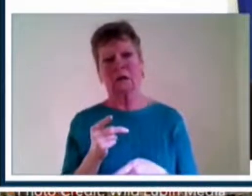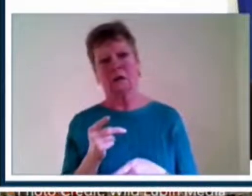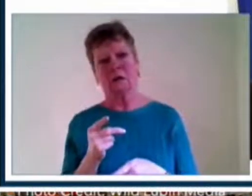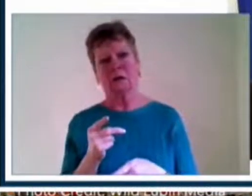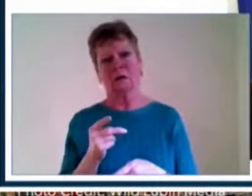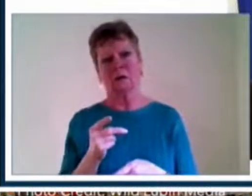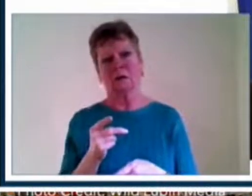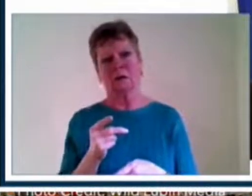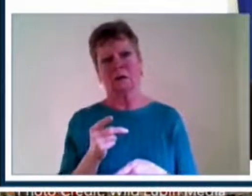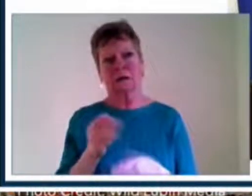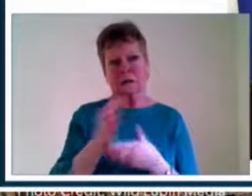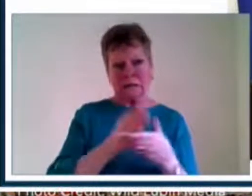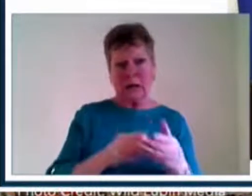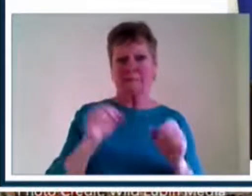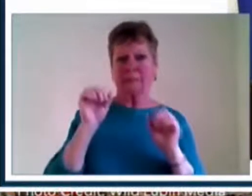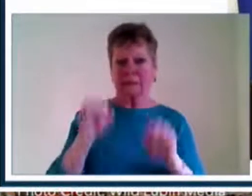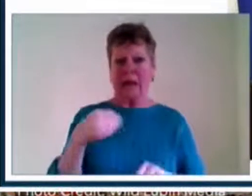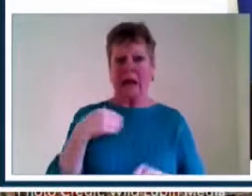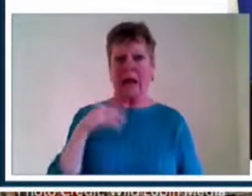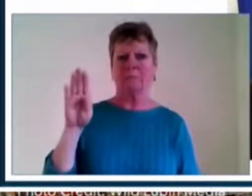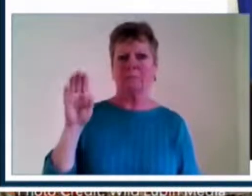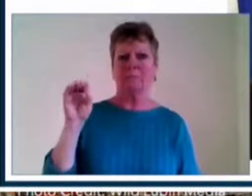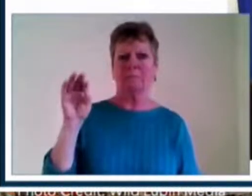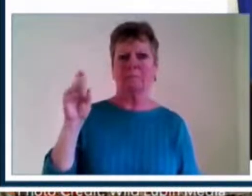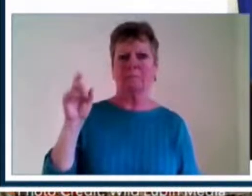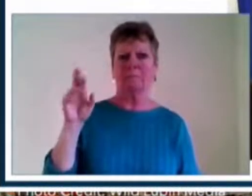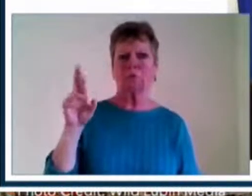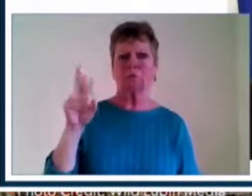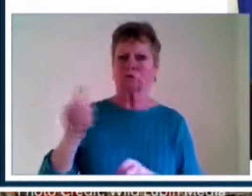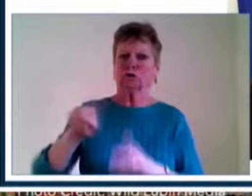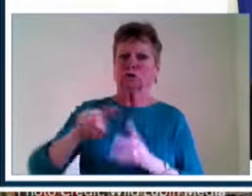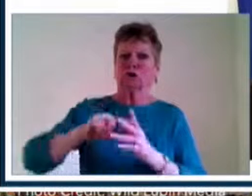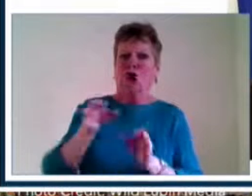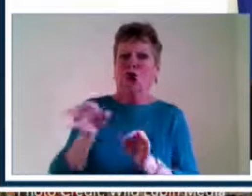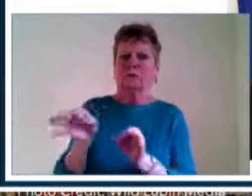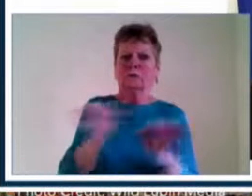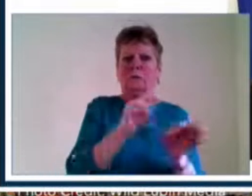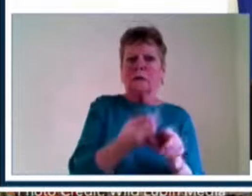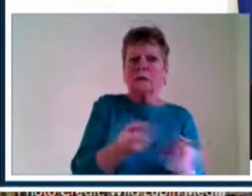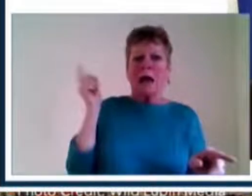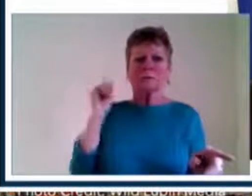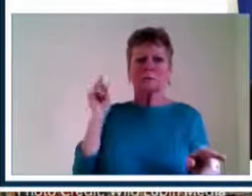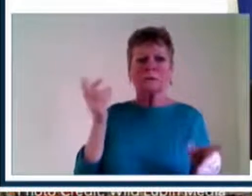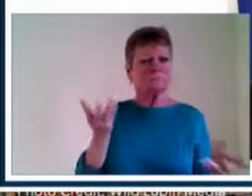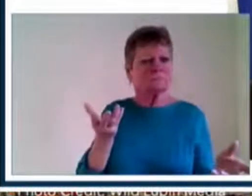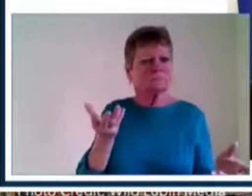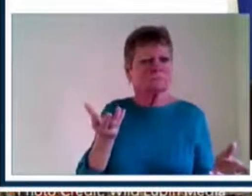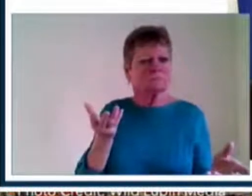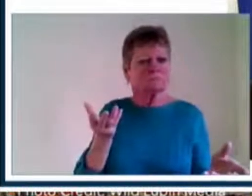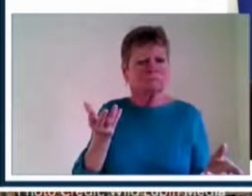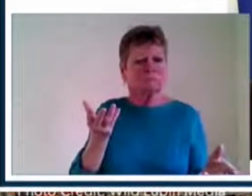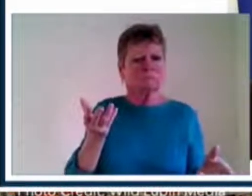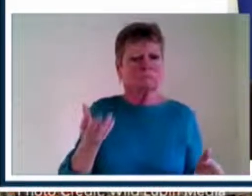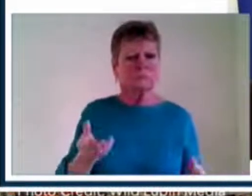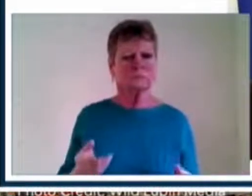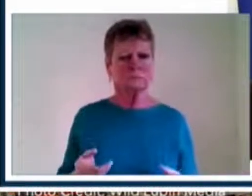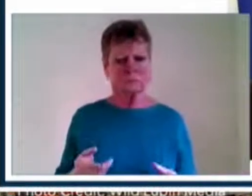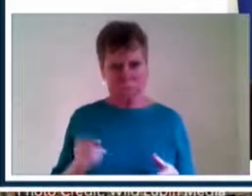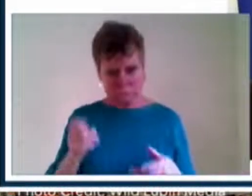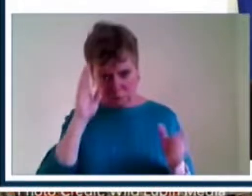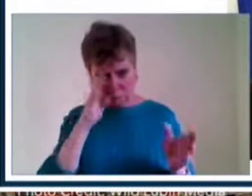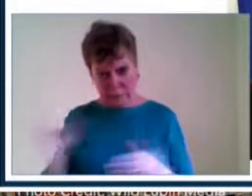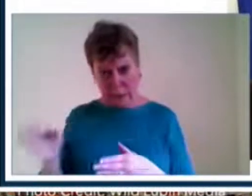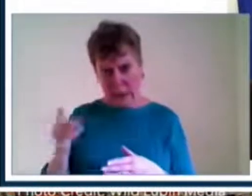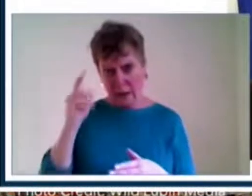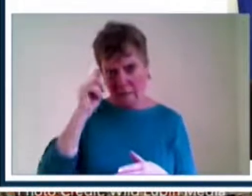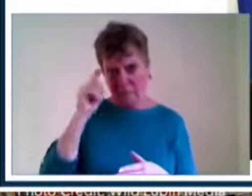otherwise eligible for booster shots last week. Is there a plan to open up booster appointments